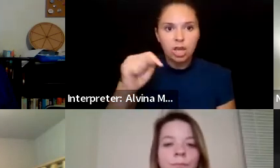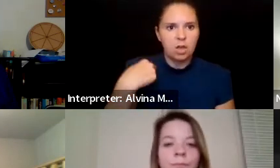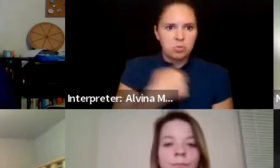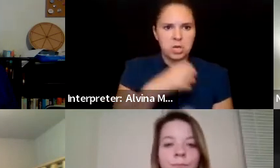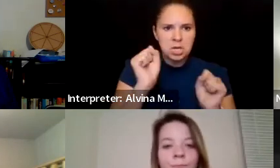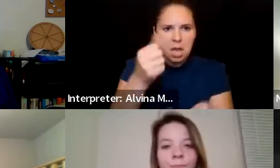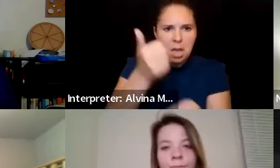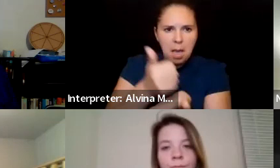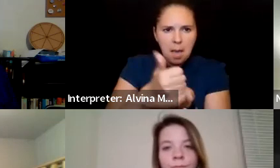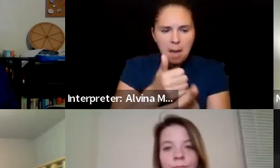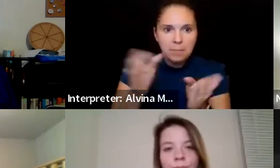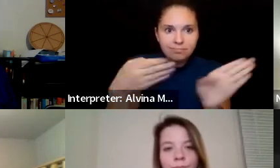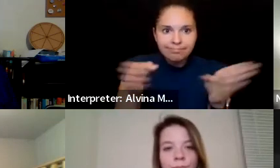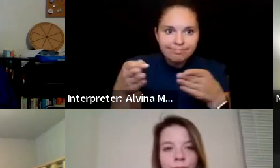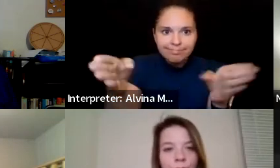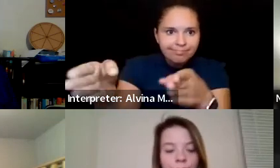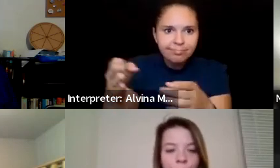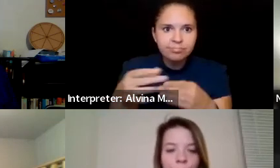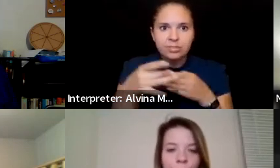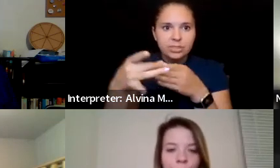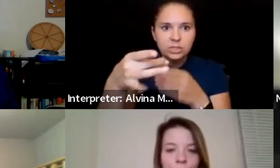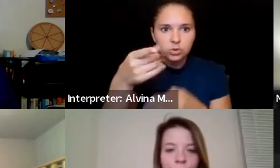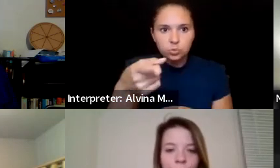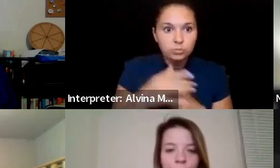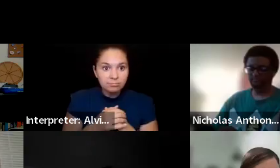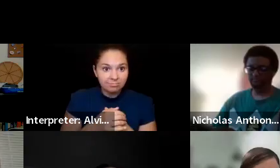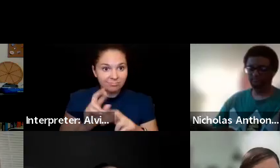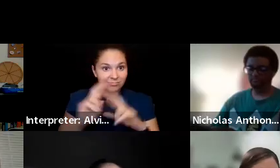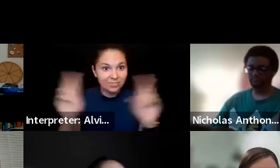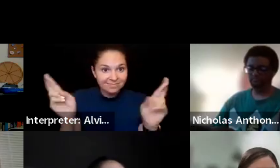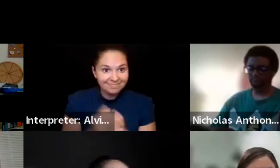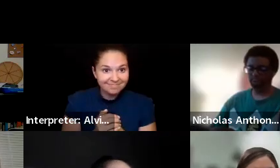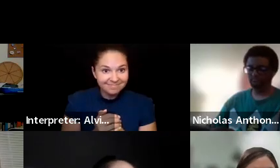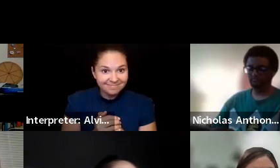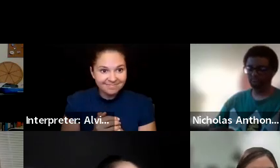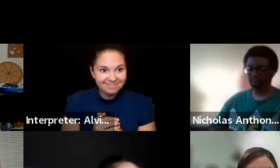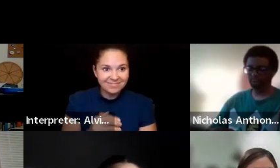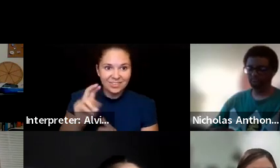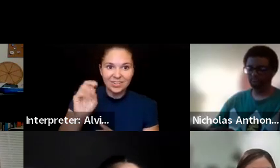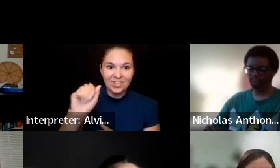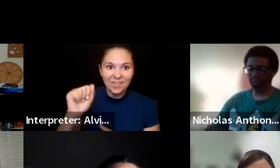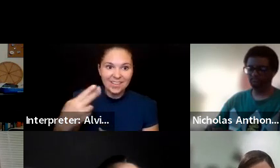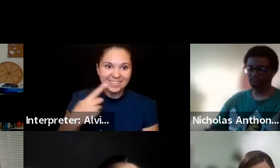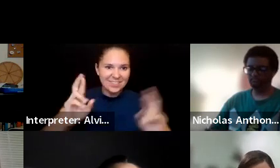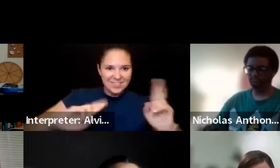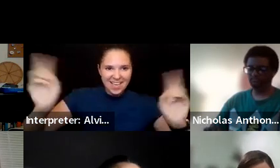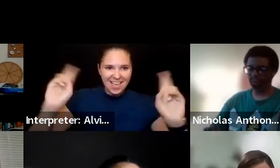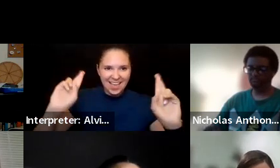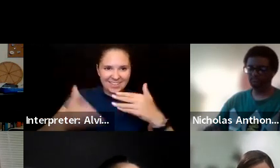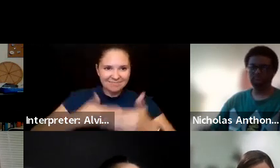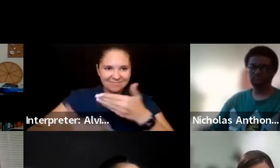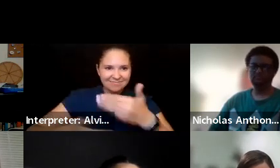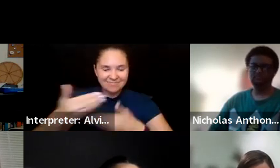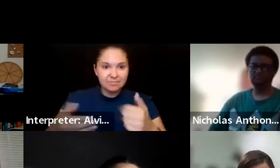you. Are we all ready? Let's rock and rumble. All right, I'm going to open up the